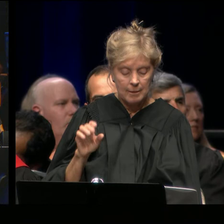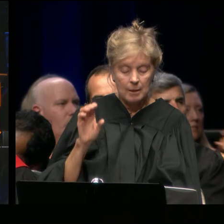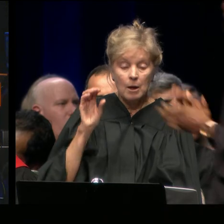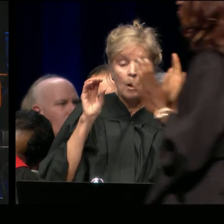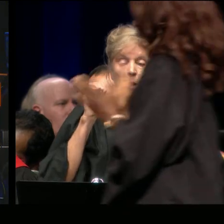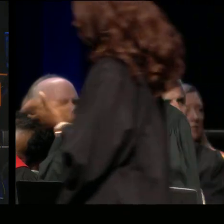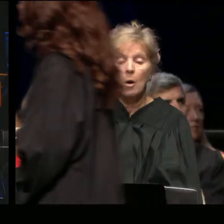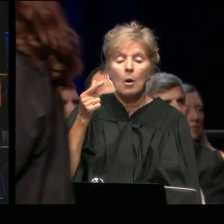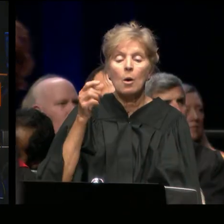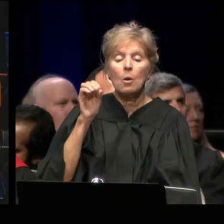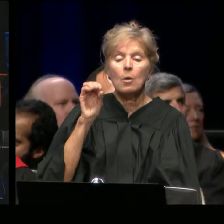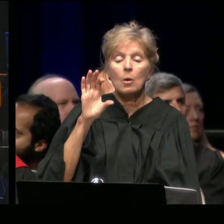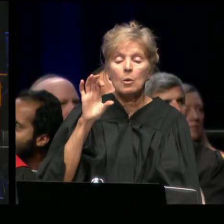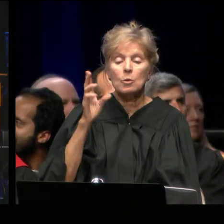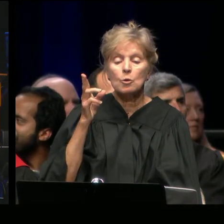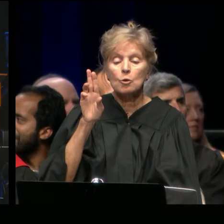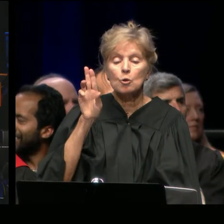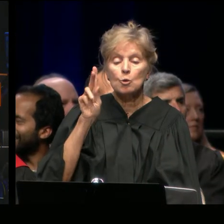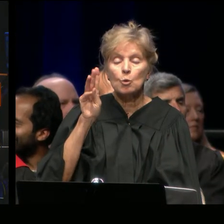Ogochukwu Madueke.